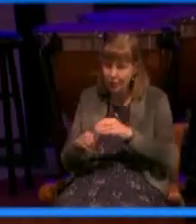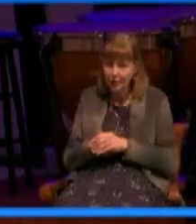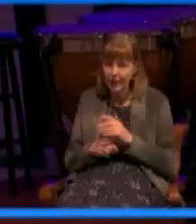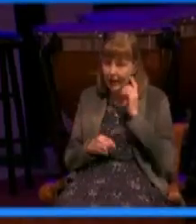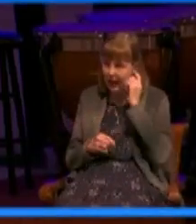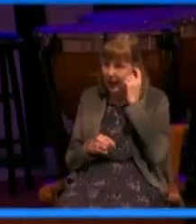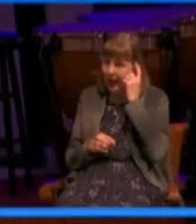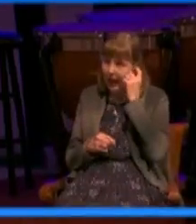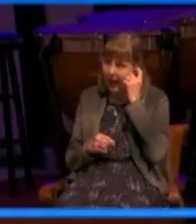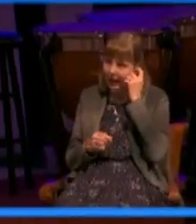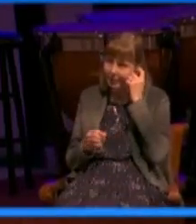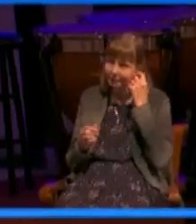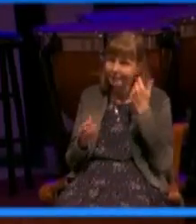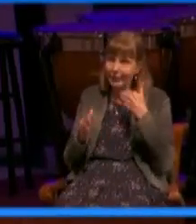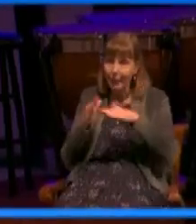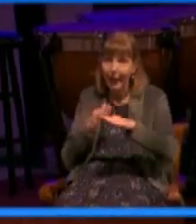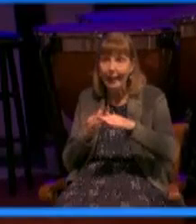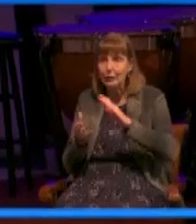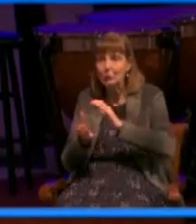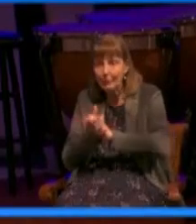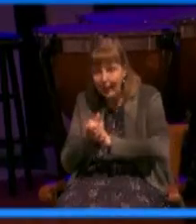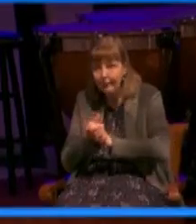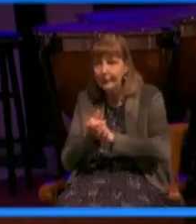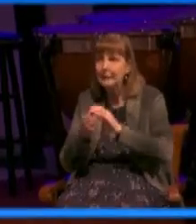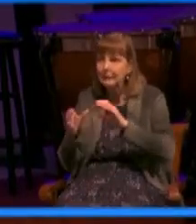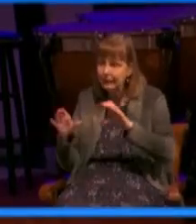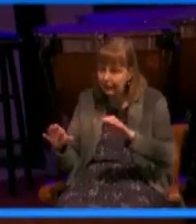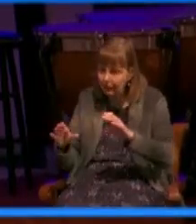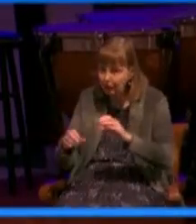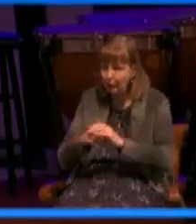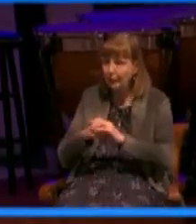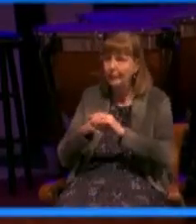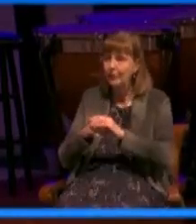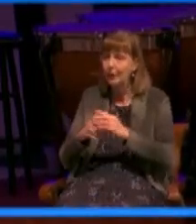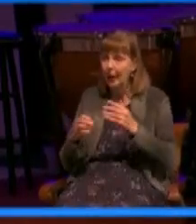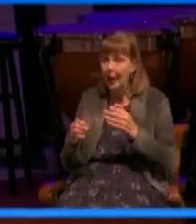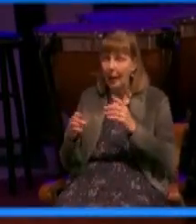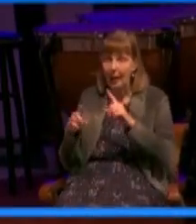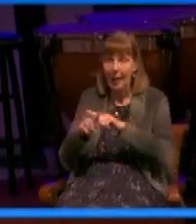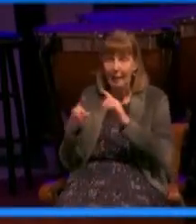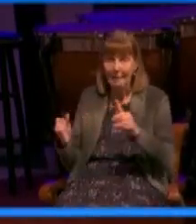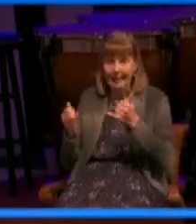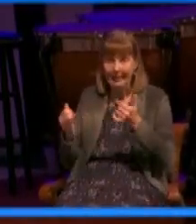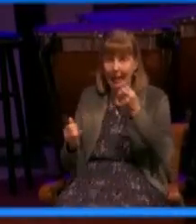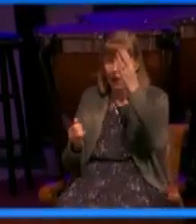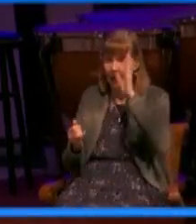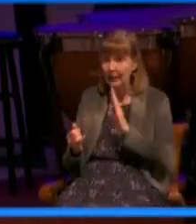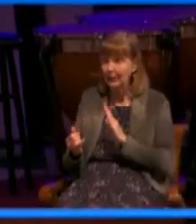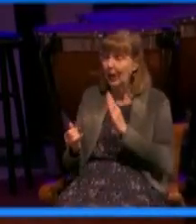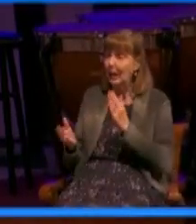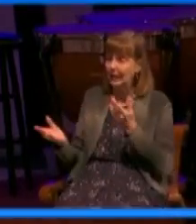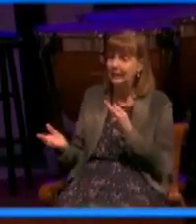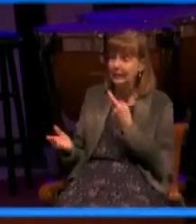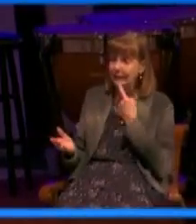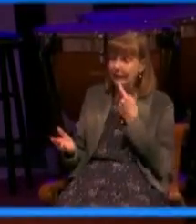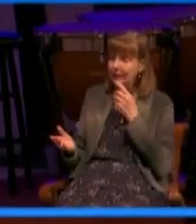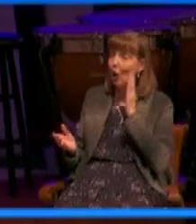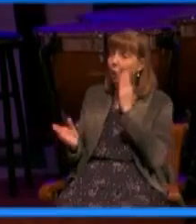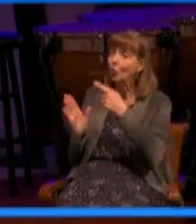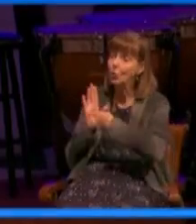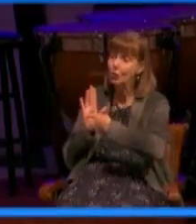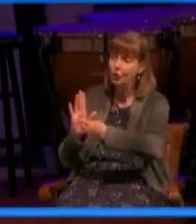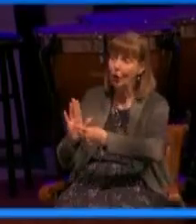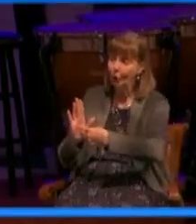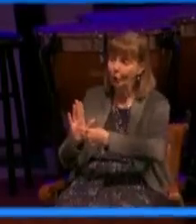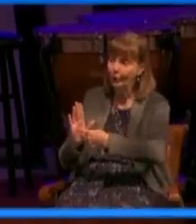moving into marriage. But God redeemed this in the sense of now it will be a sign for the men, the leaders of the home, to remember that in